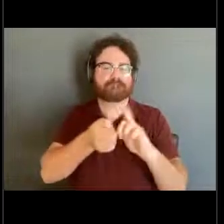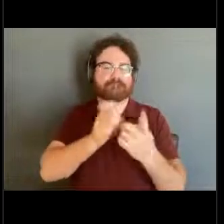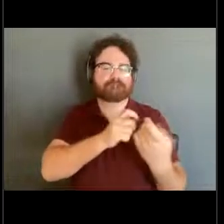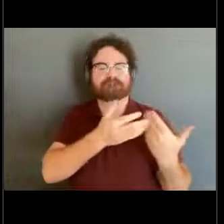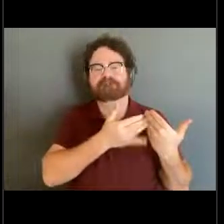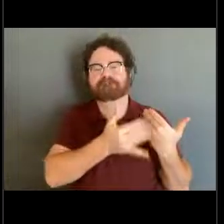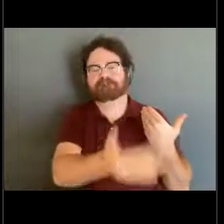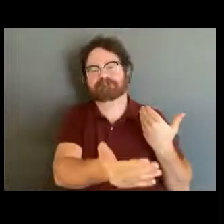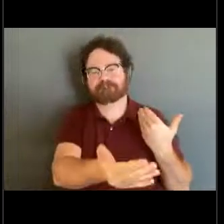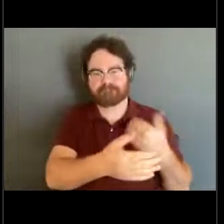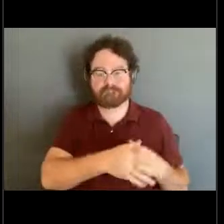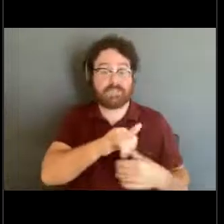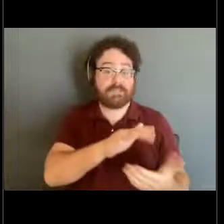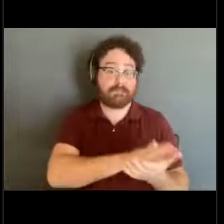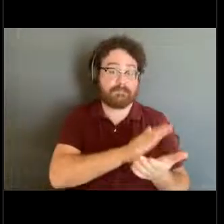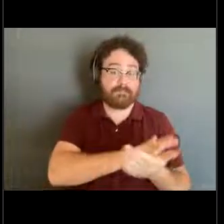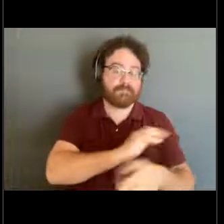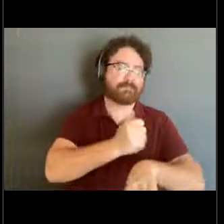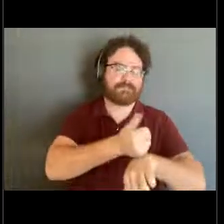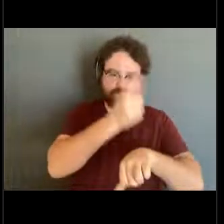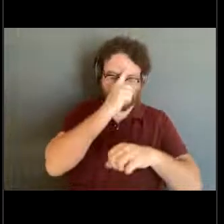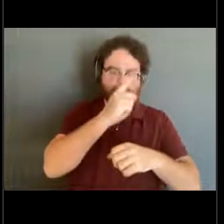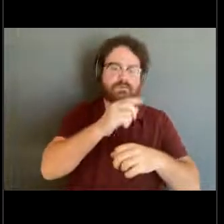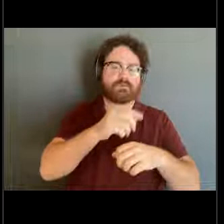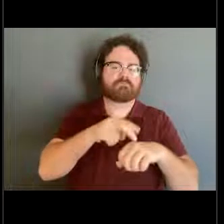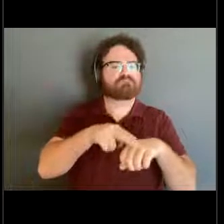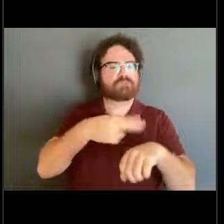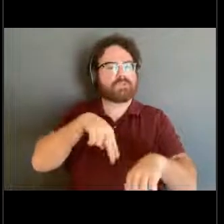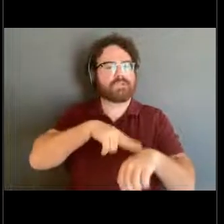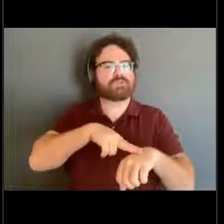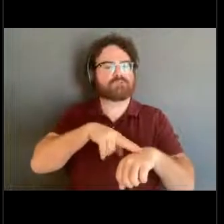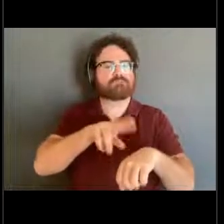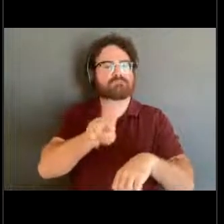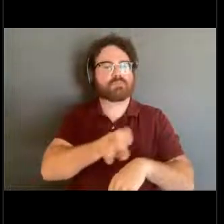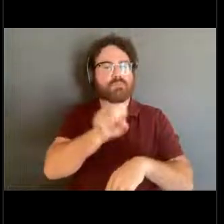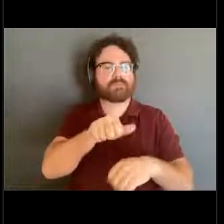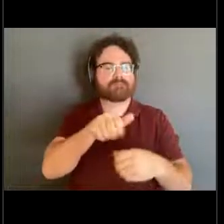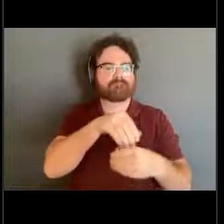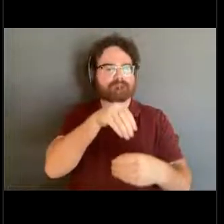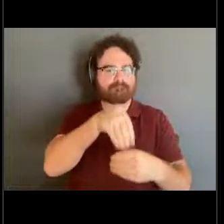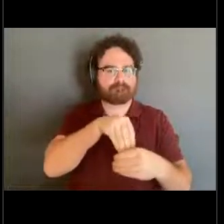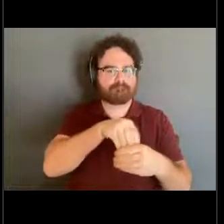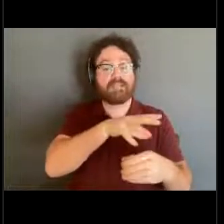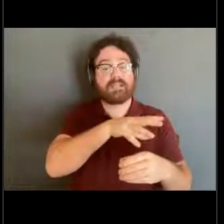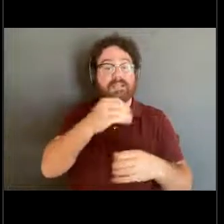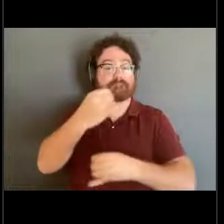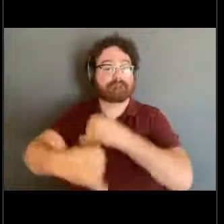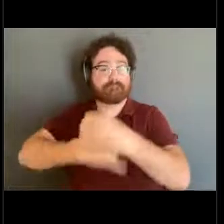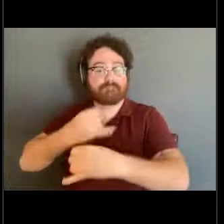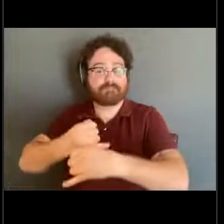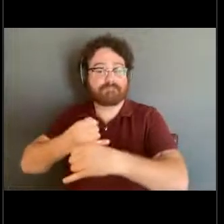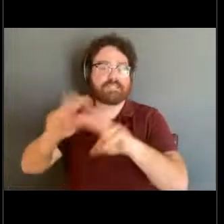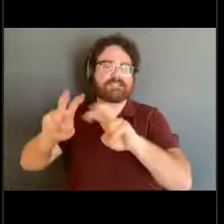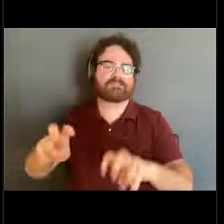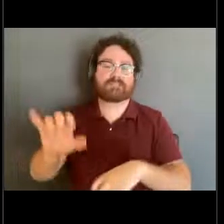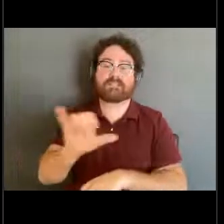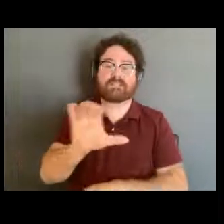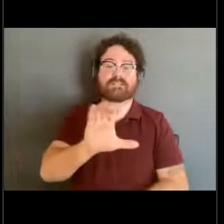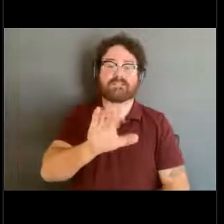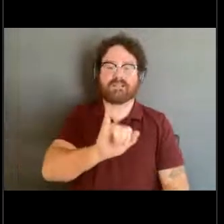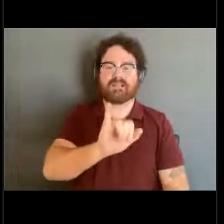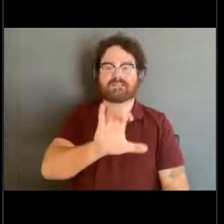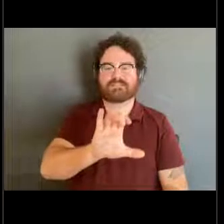basis for both national and international assessments, such as the IPCC, the Global